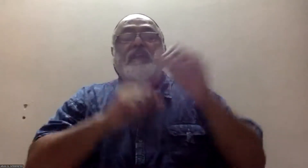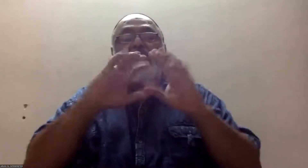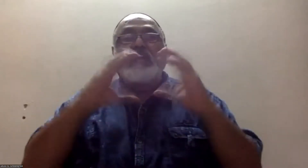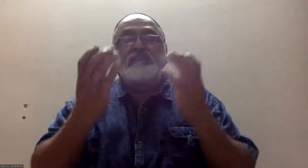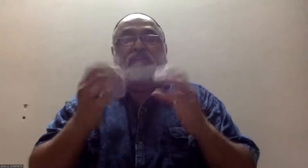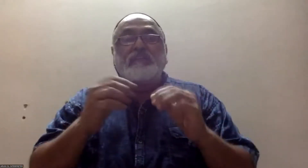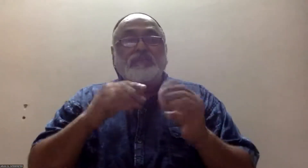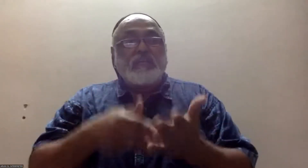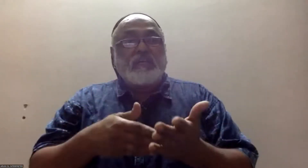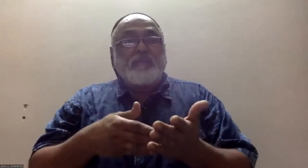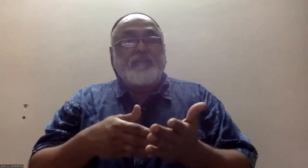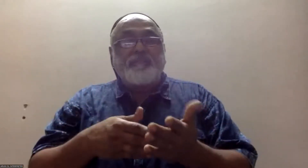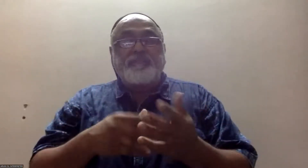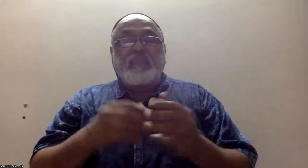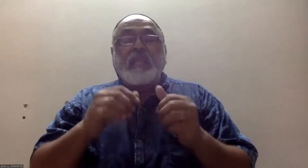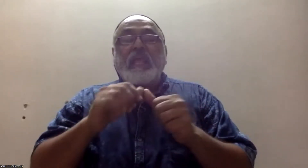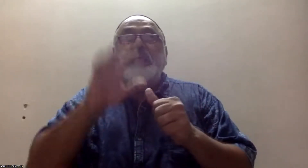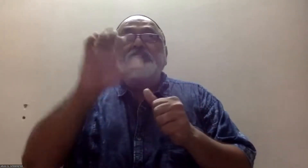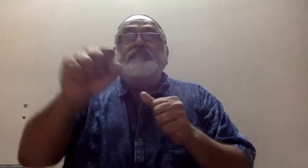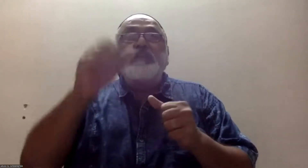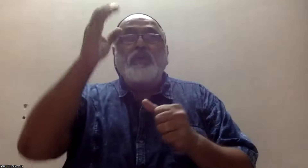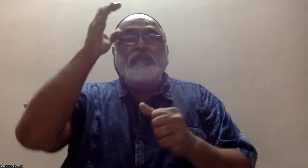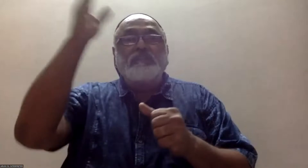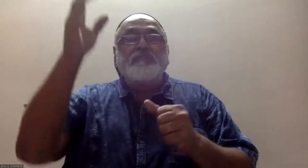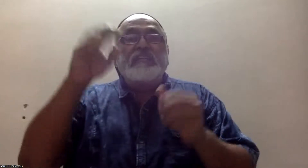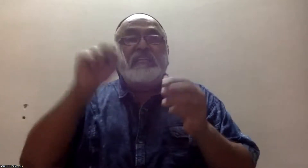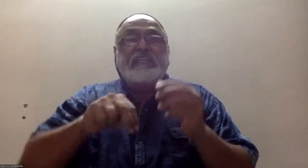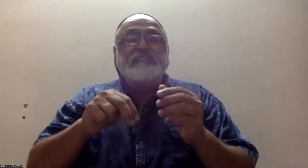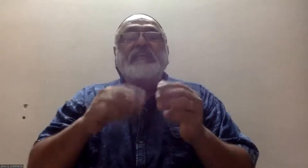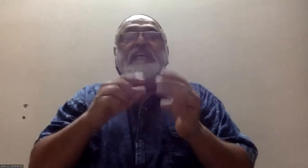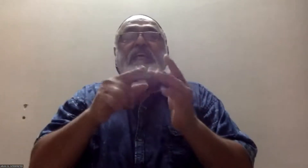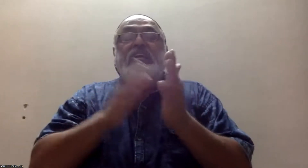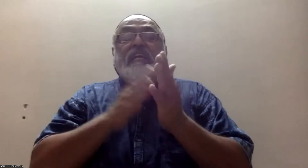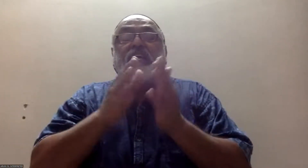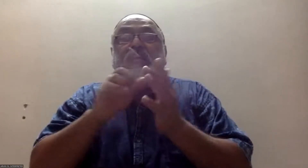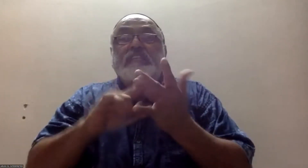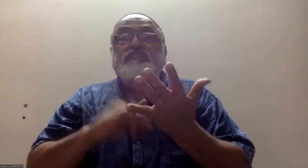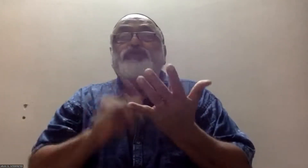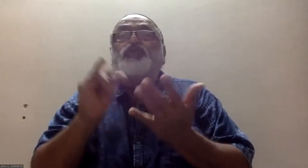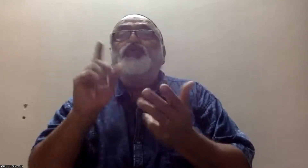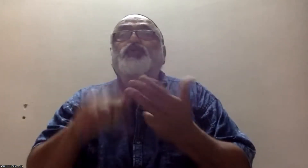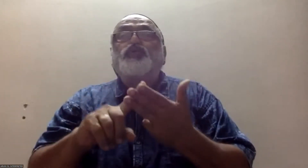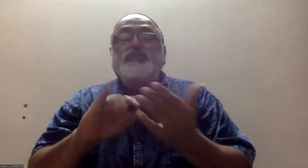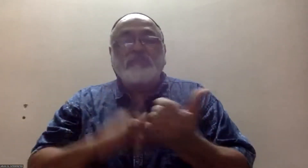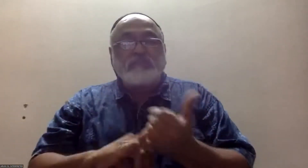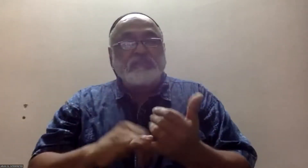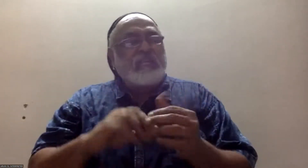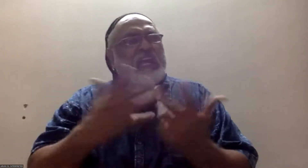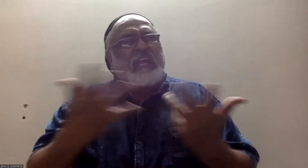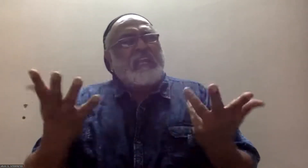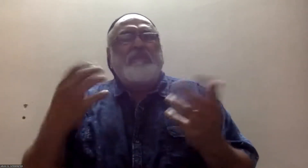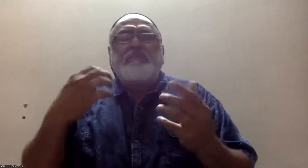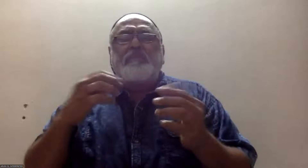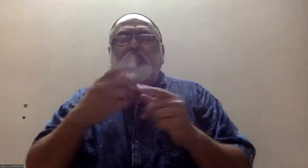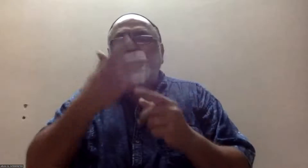concepts, needs, and issues. An important announcement. If anyone has any queries and issues regarding